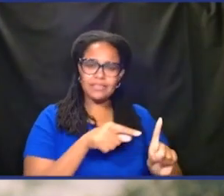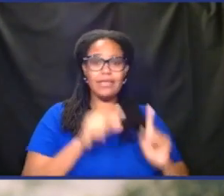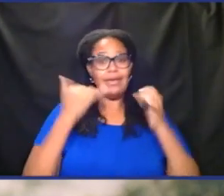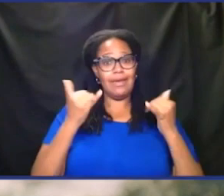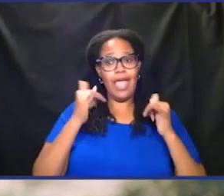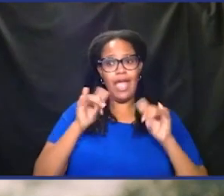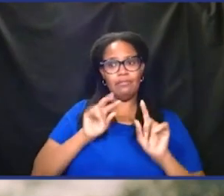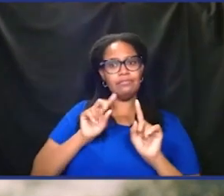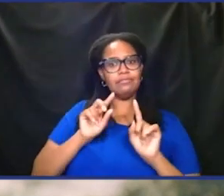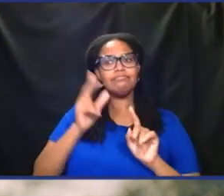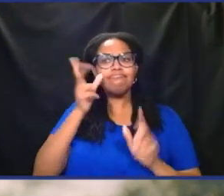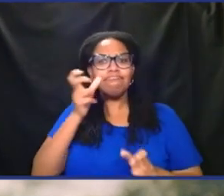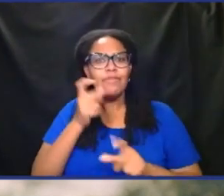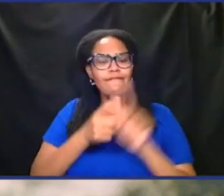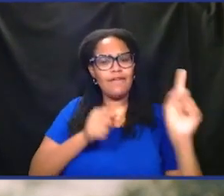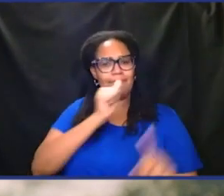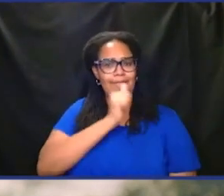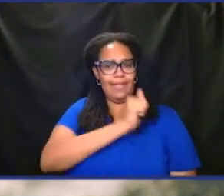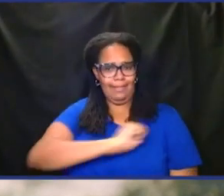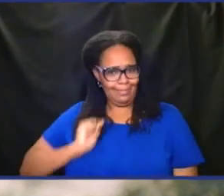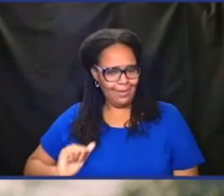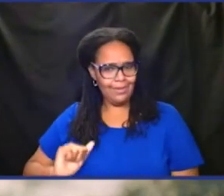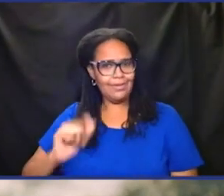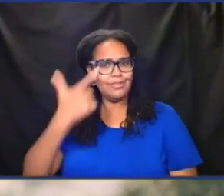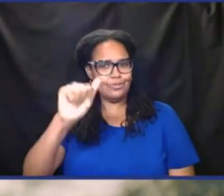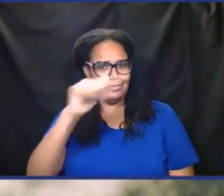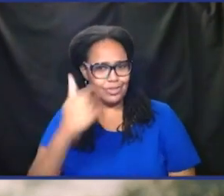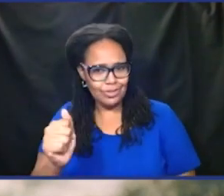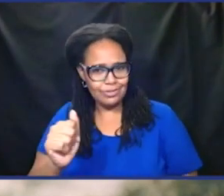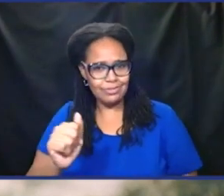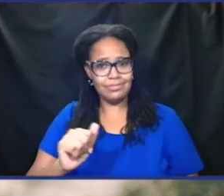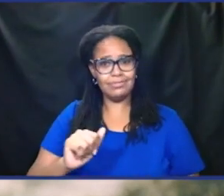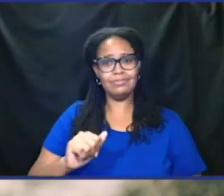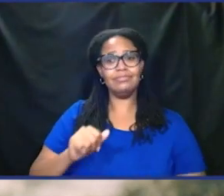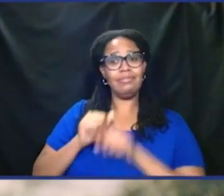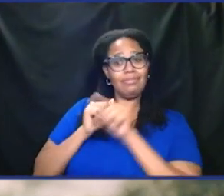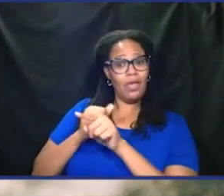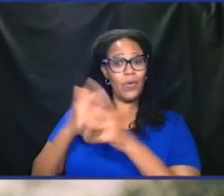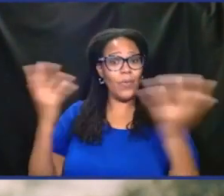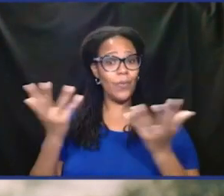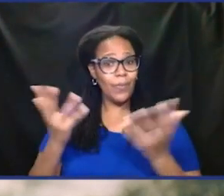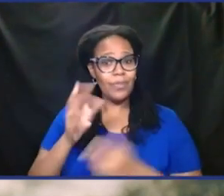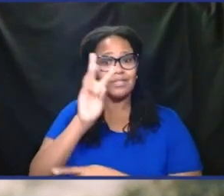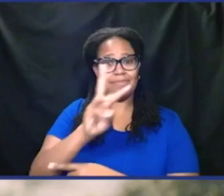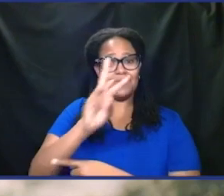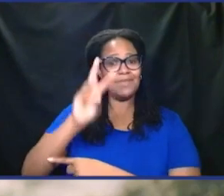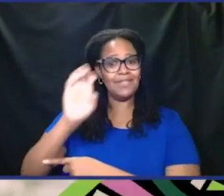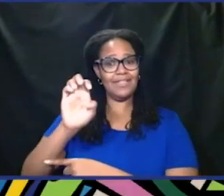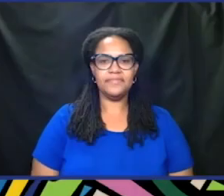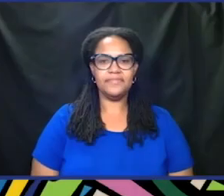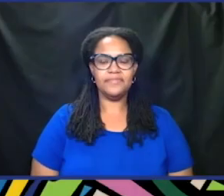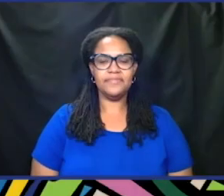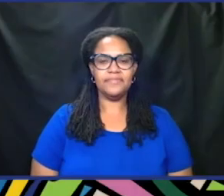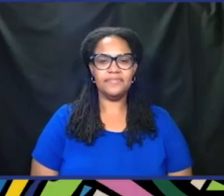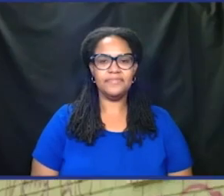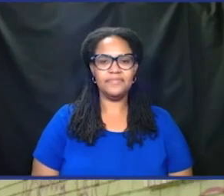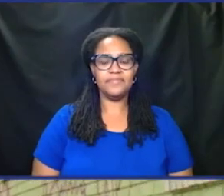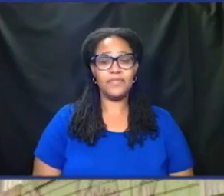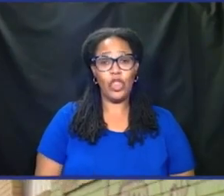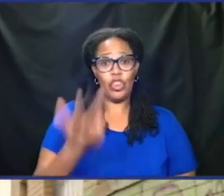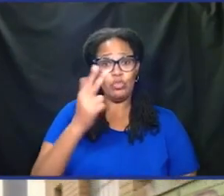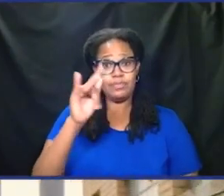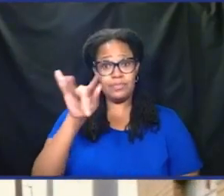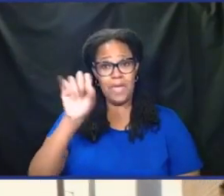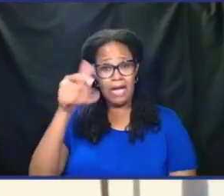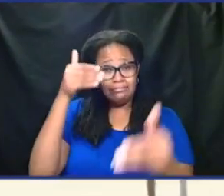WWE superstar Xavier Woods is going to show us how one clinic addresses all aspects of health. 3 miles